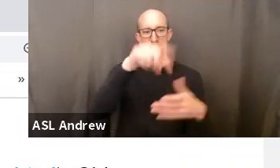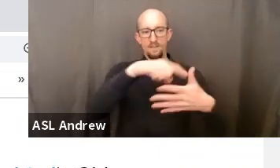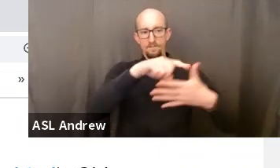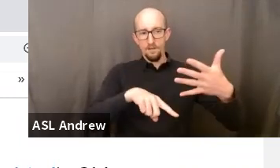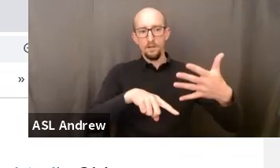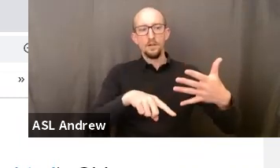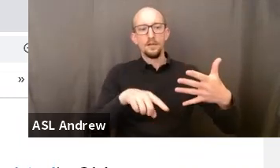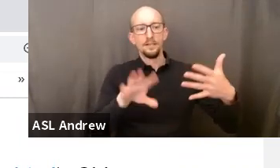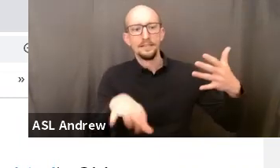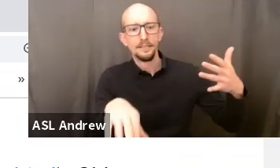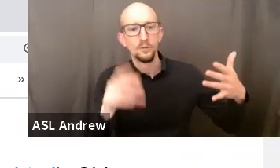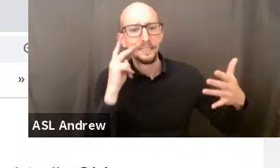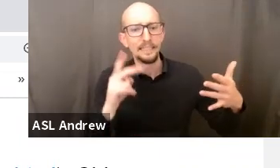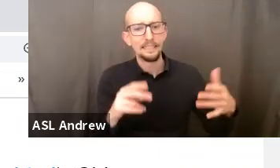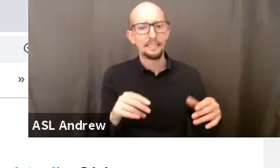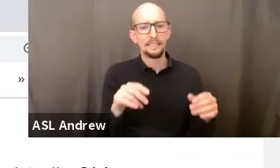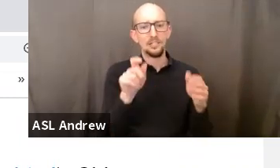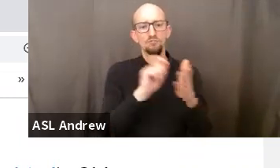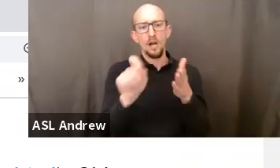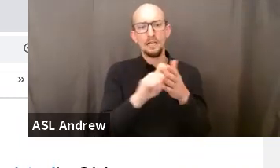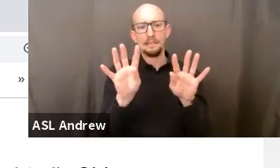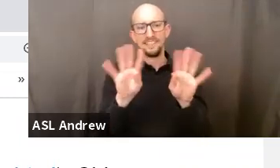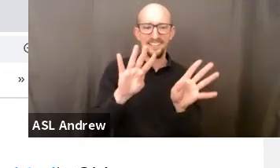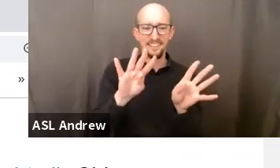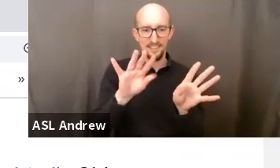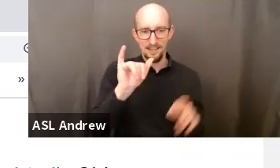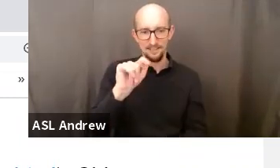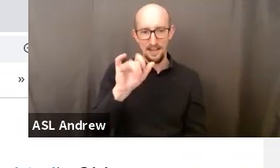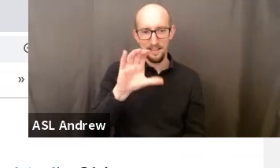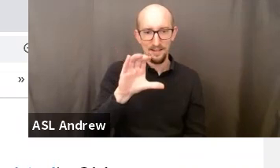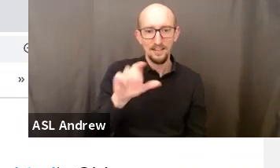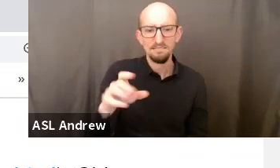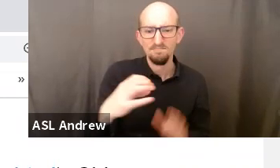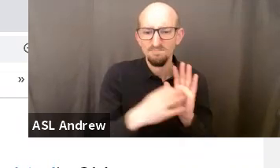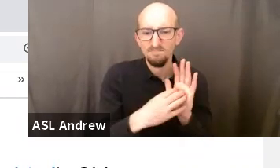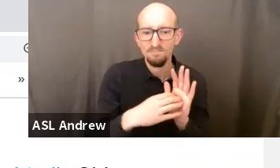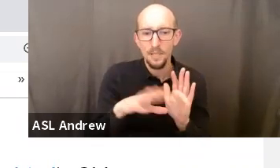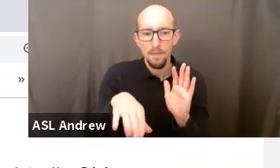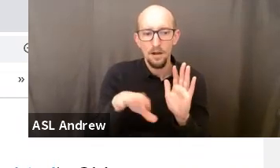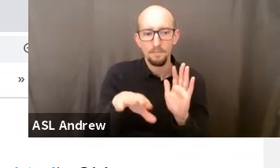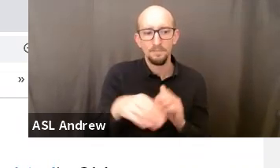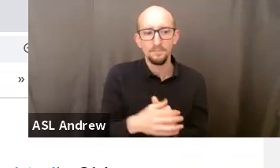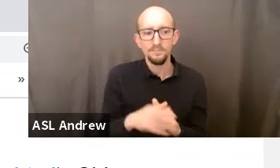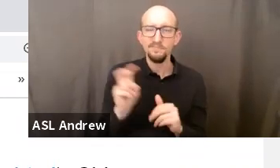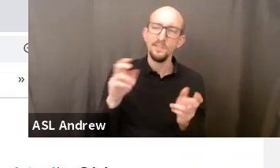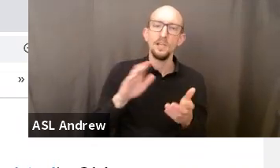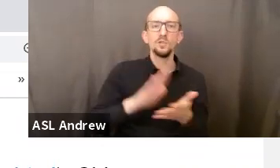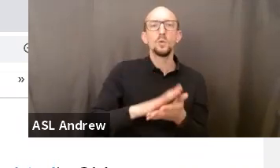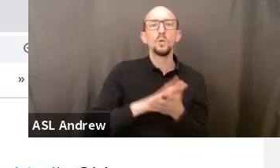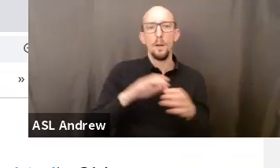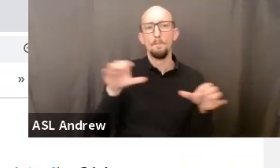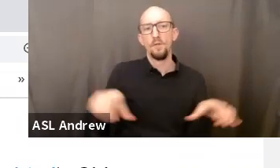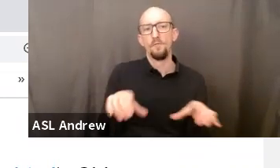italicized note of, it's a school performance metric, which is a weighted average